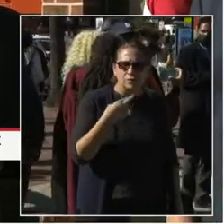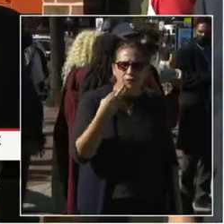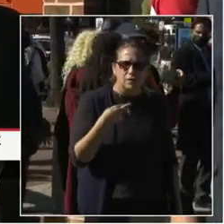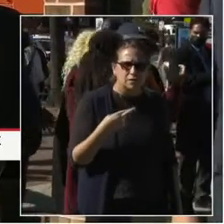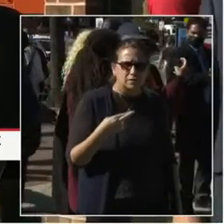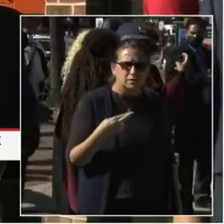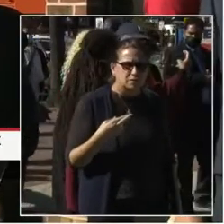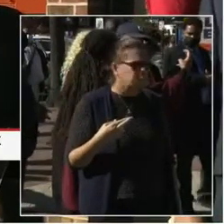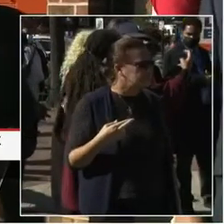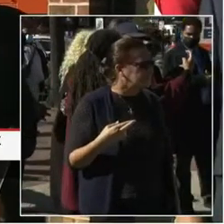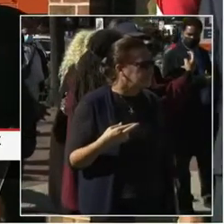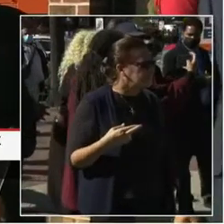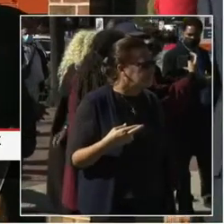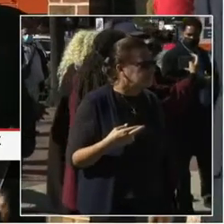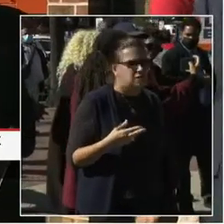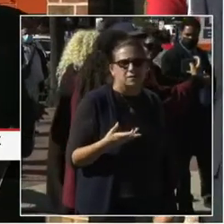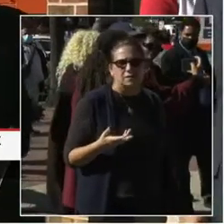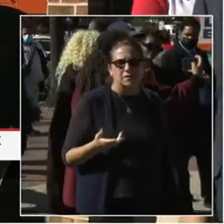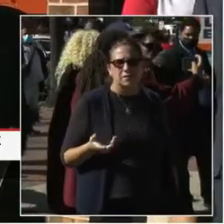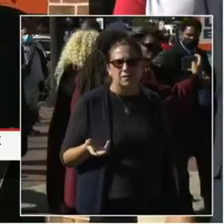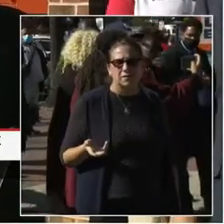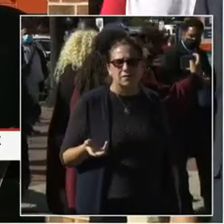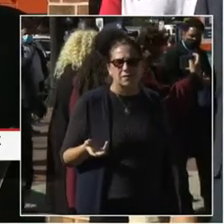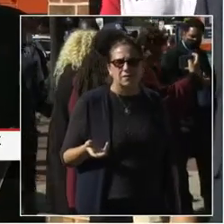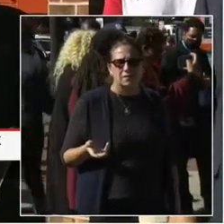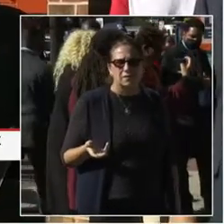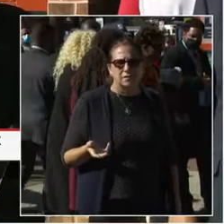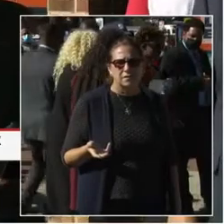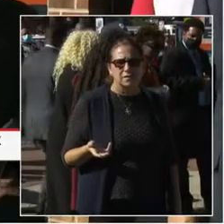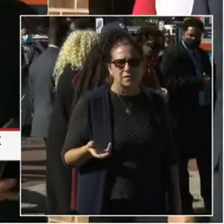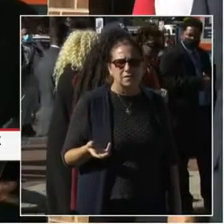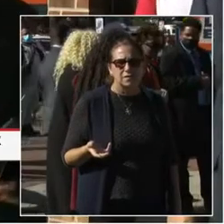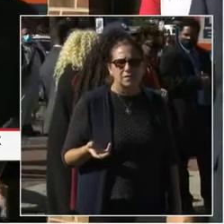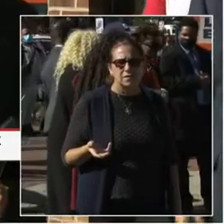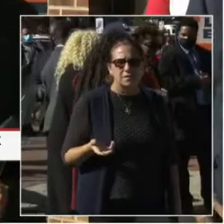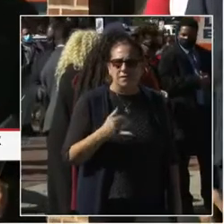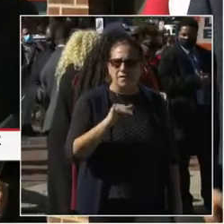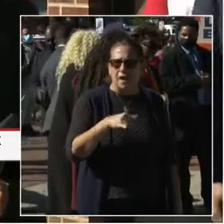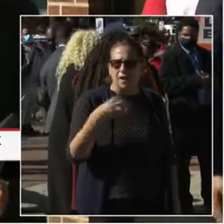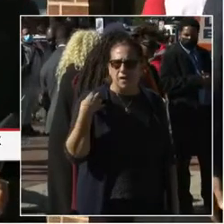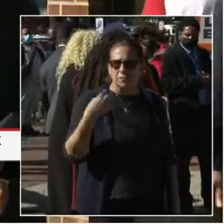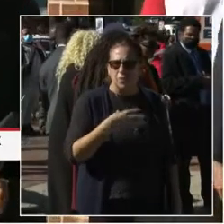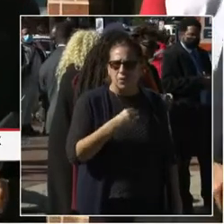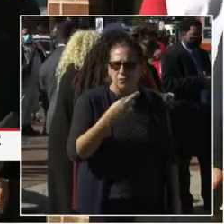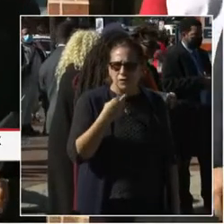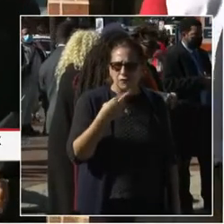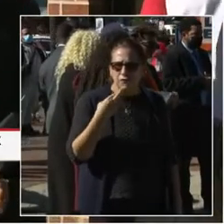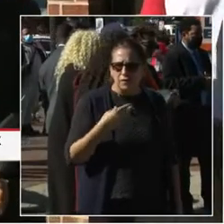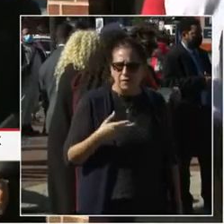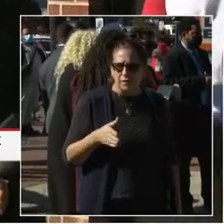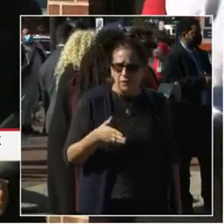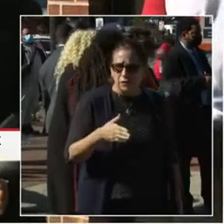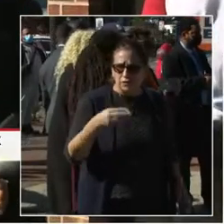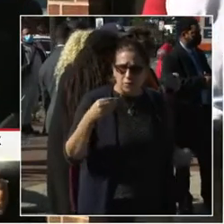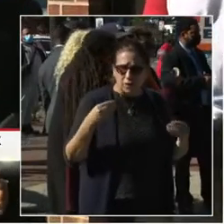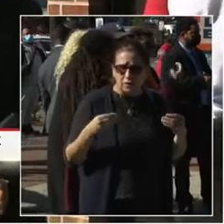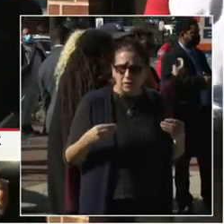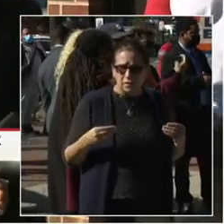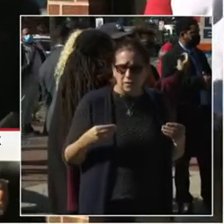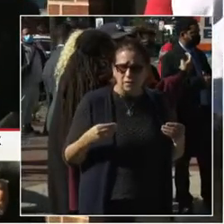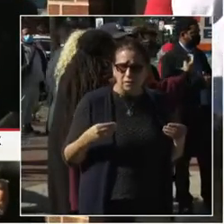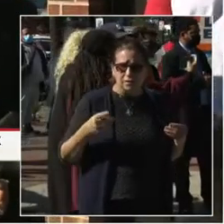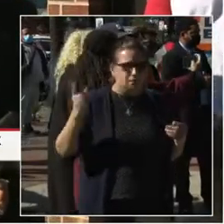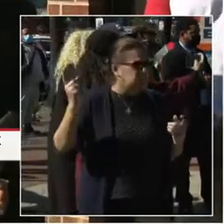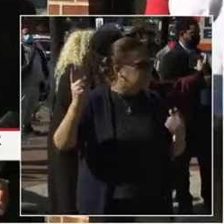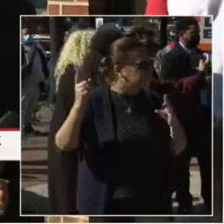municipal fish market. Is that what it's officially called? I think. But in any event, it's raised a concern about businesses sort